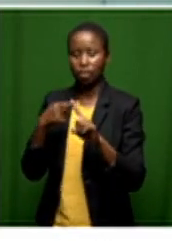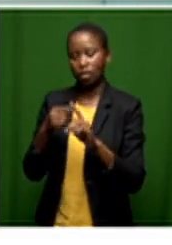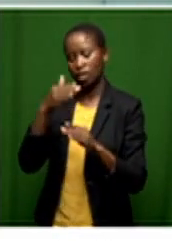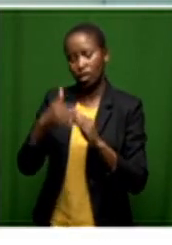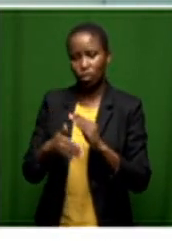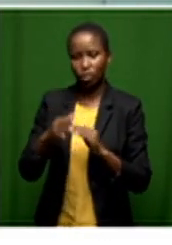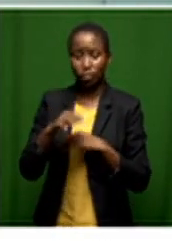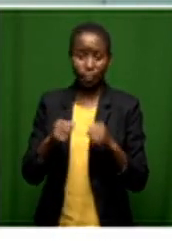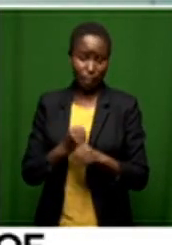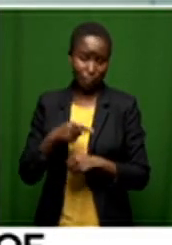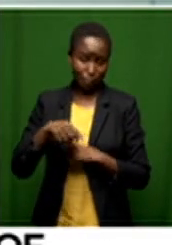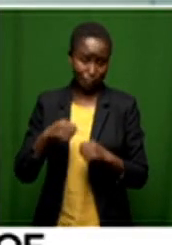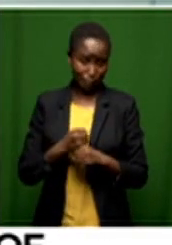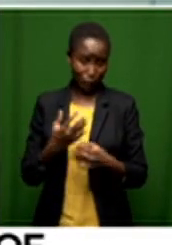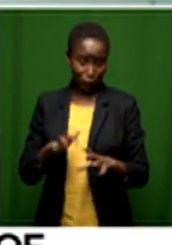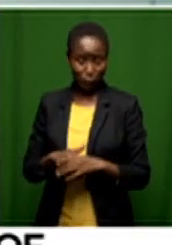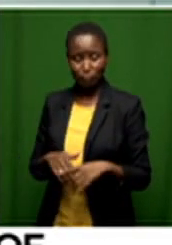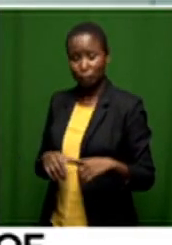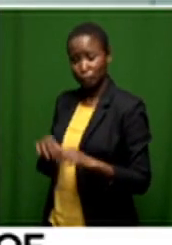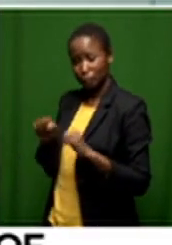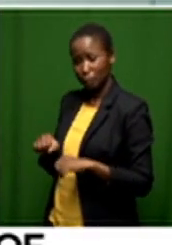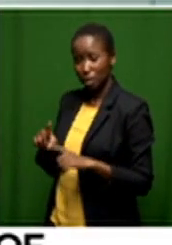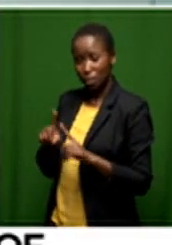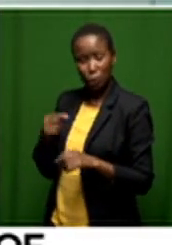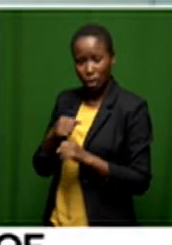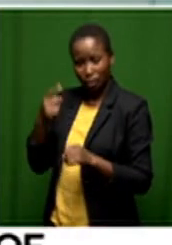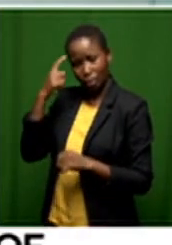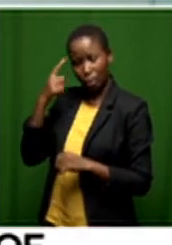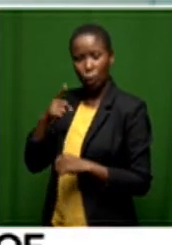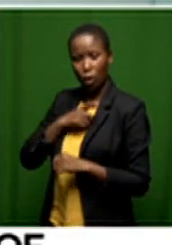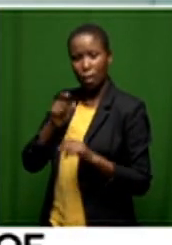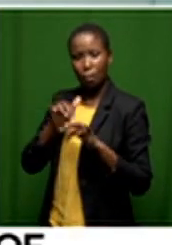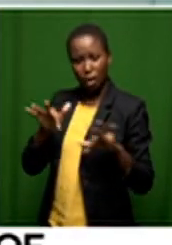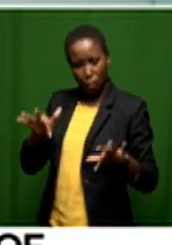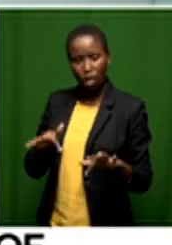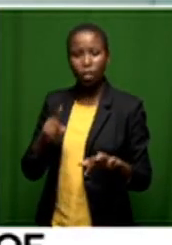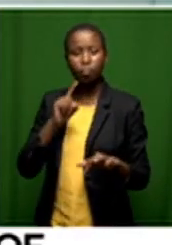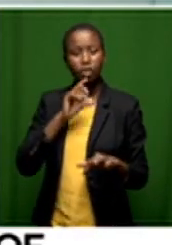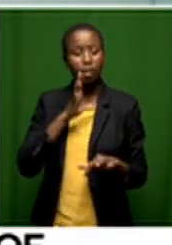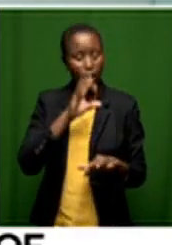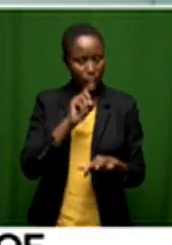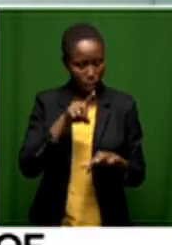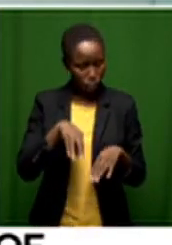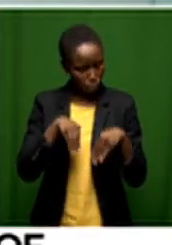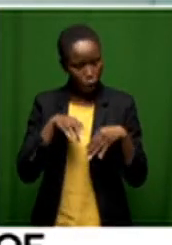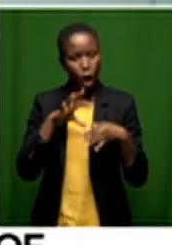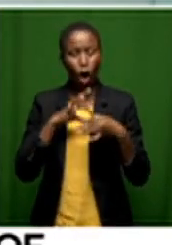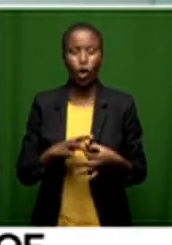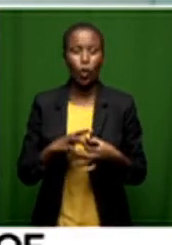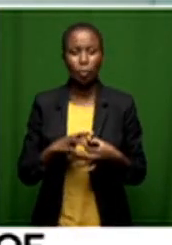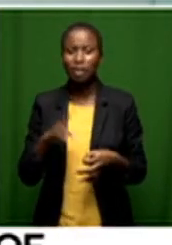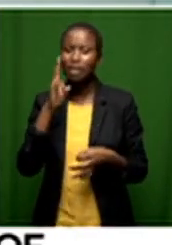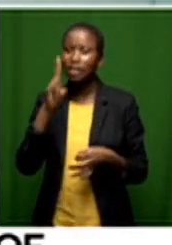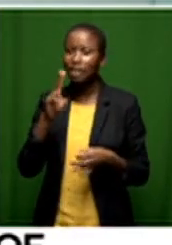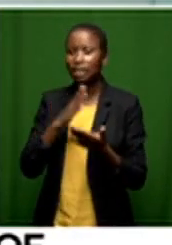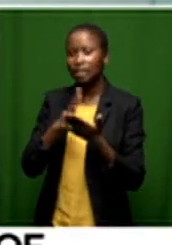well. Yeah, and one would have thought, people were asked to stay home. We saw industries